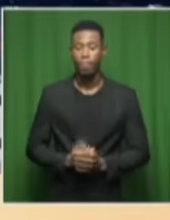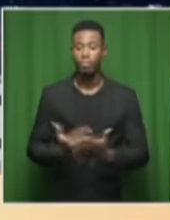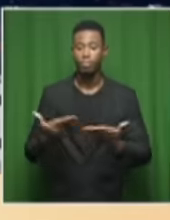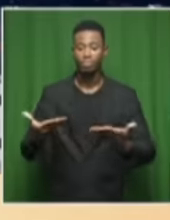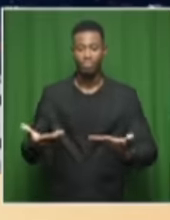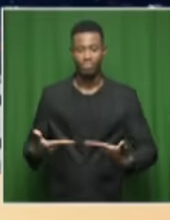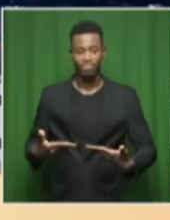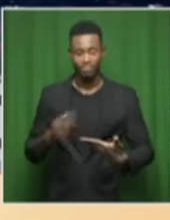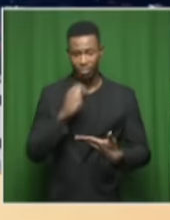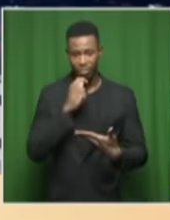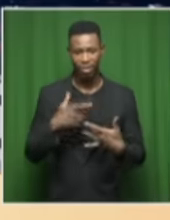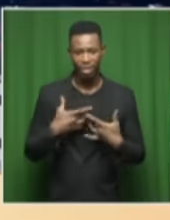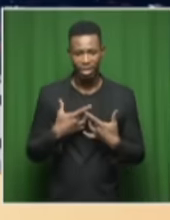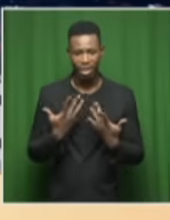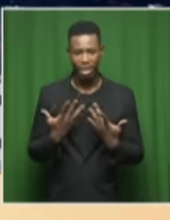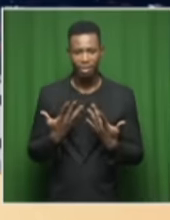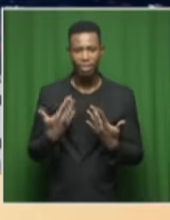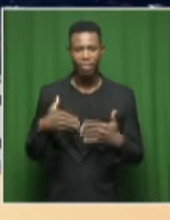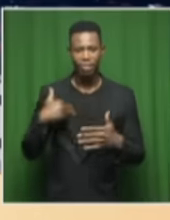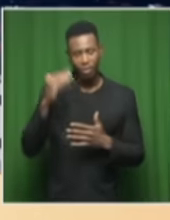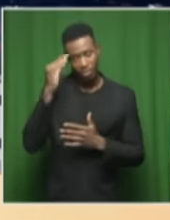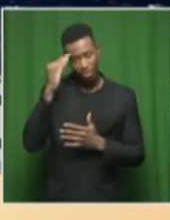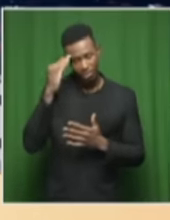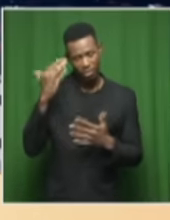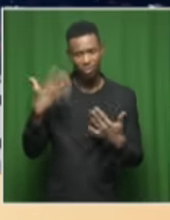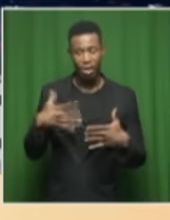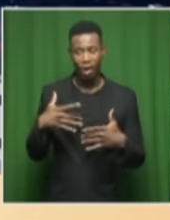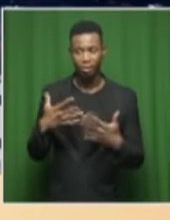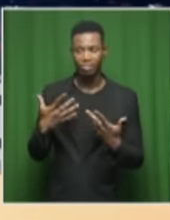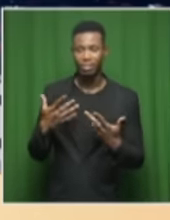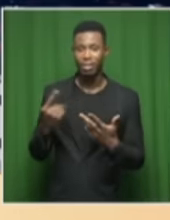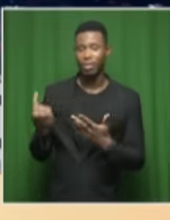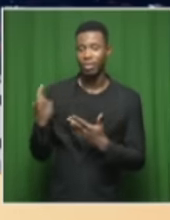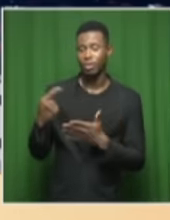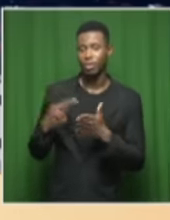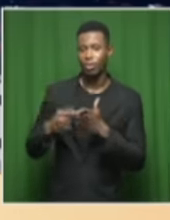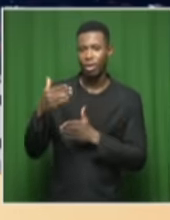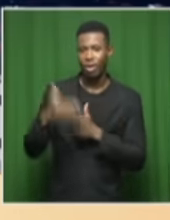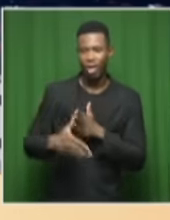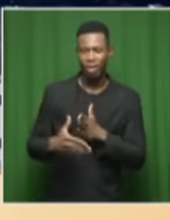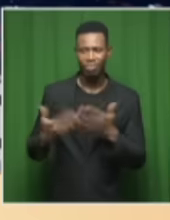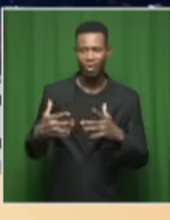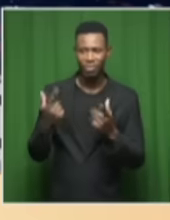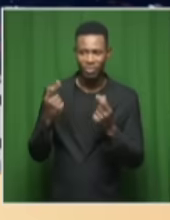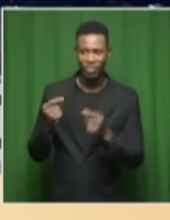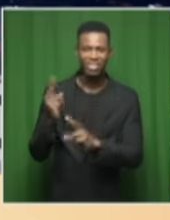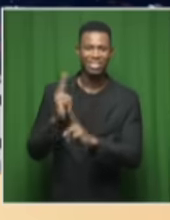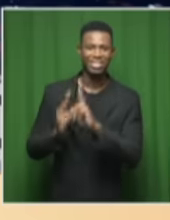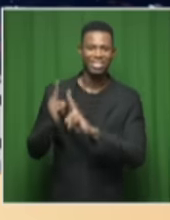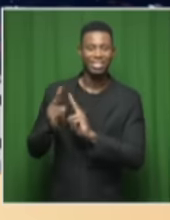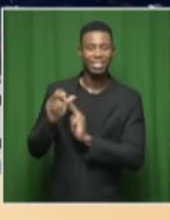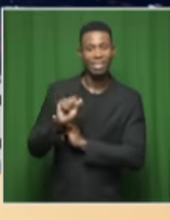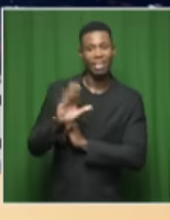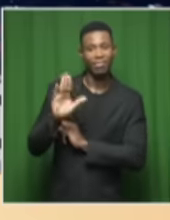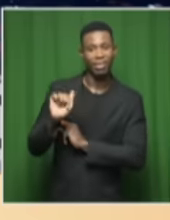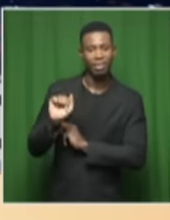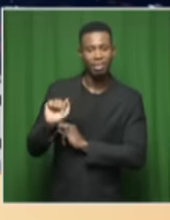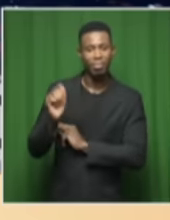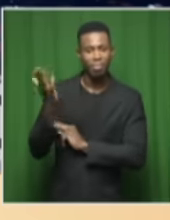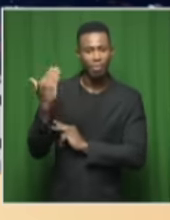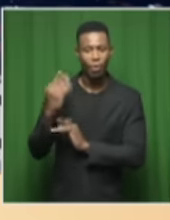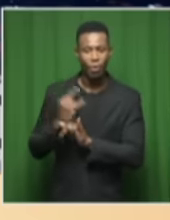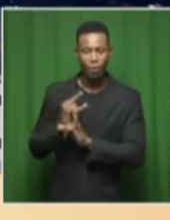Welcome back to Morning Live. Now, as we all know, history was created this past weekend when South Africa defended their title as